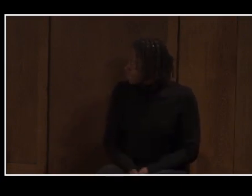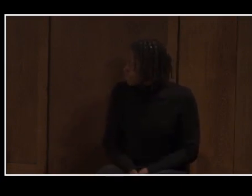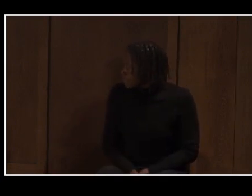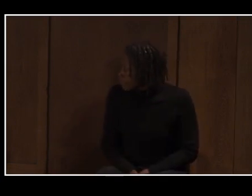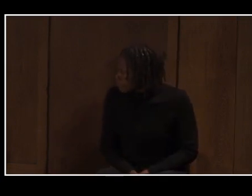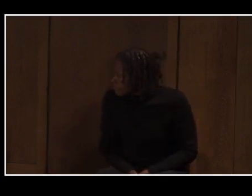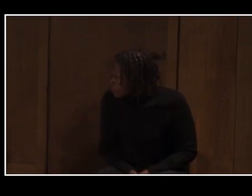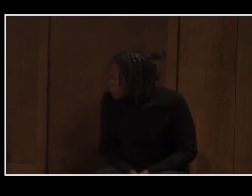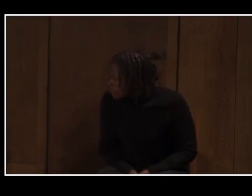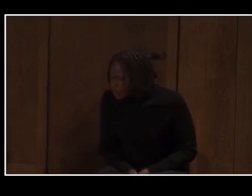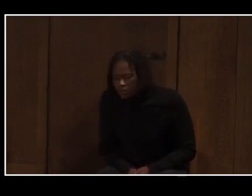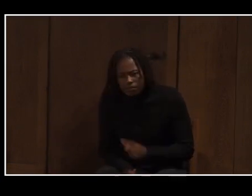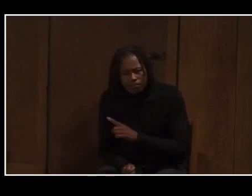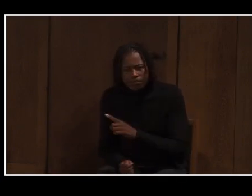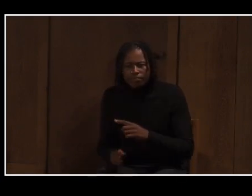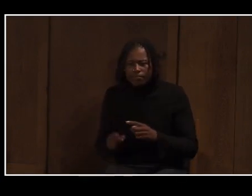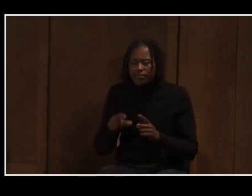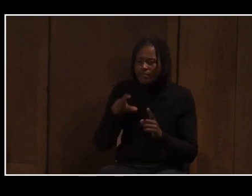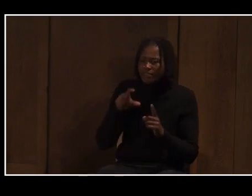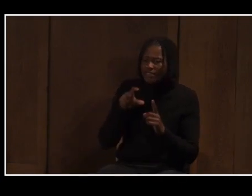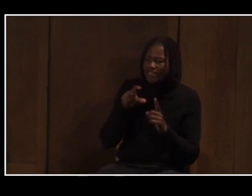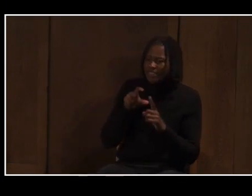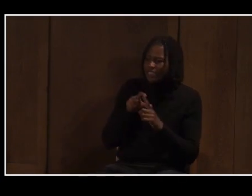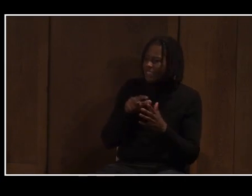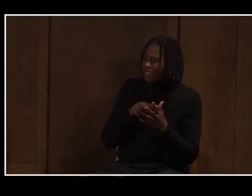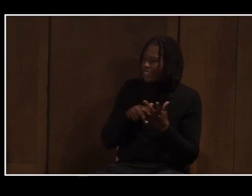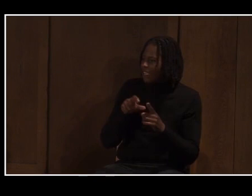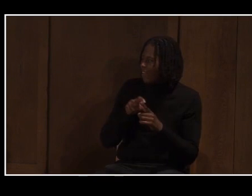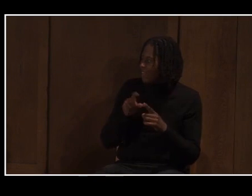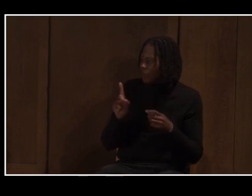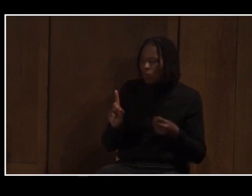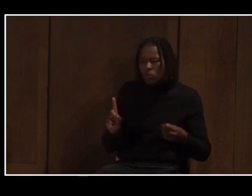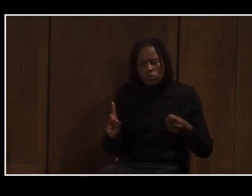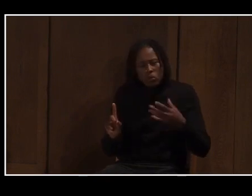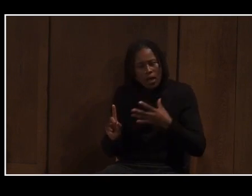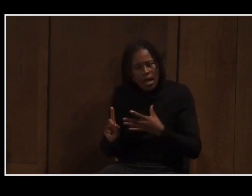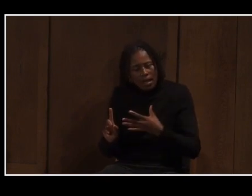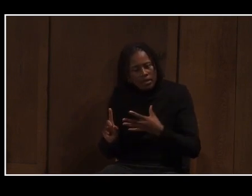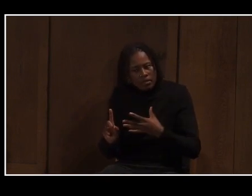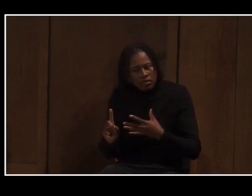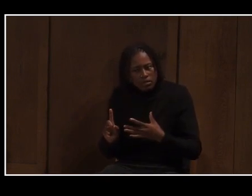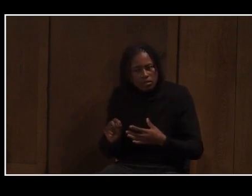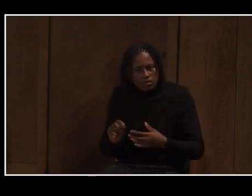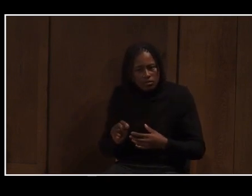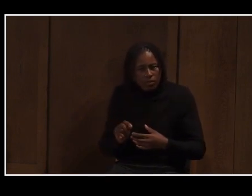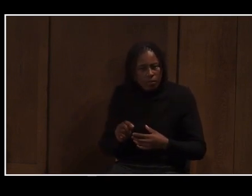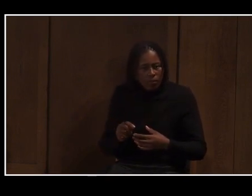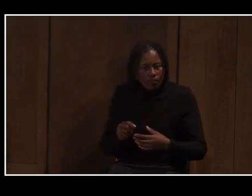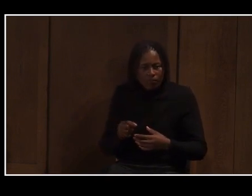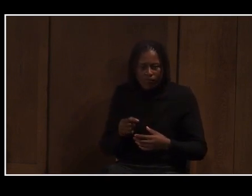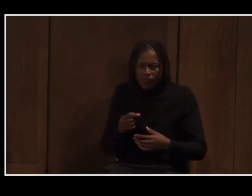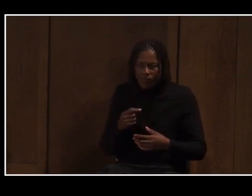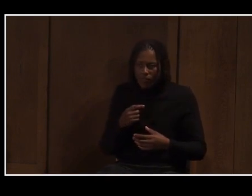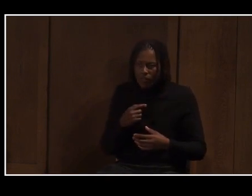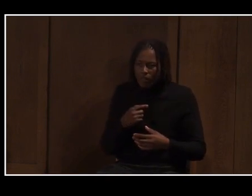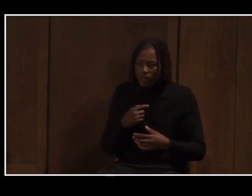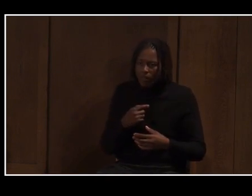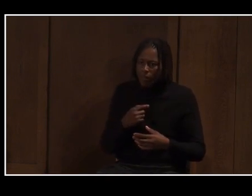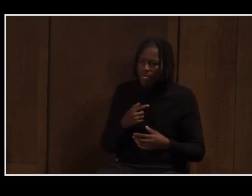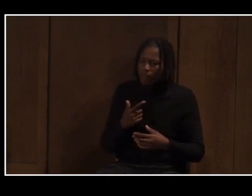Sorry, can I just add to that as well? I think, and a very courageous question to ask, and I think